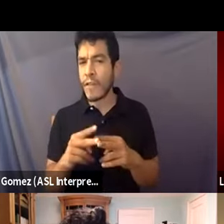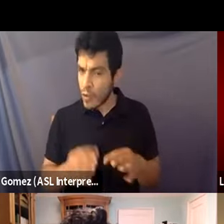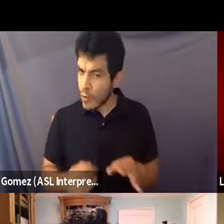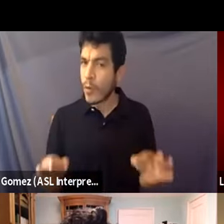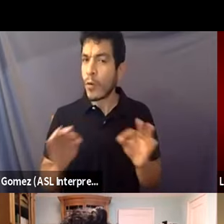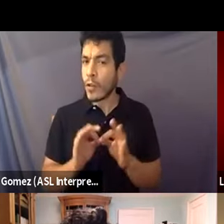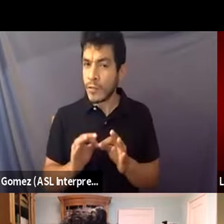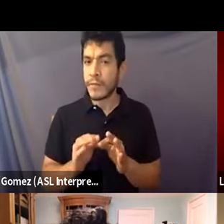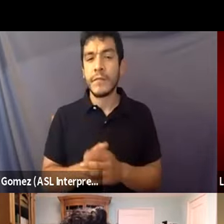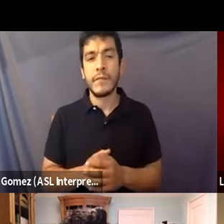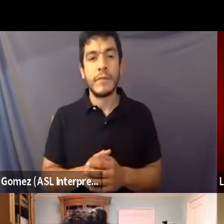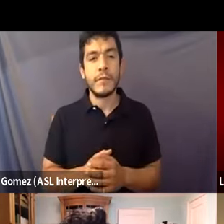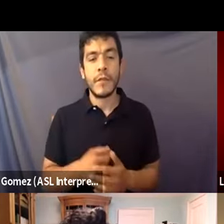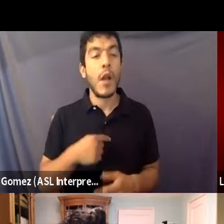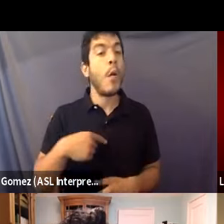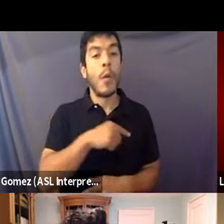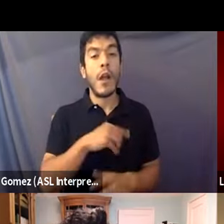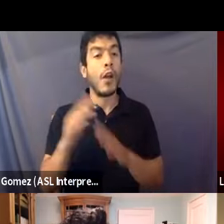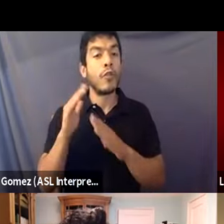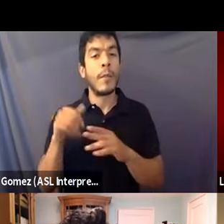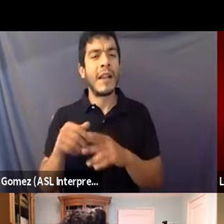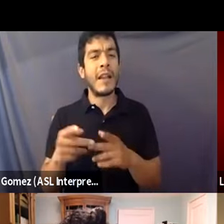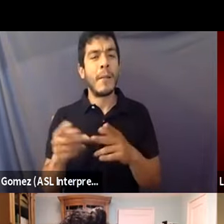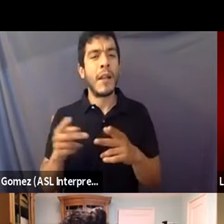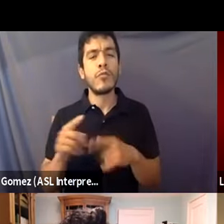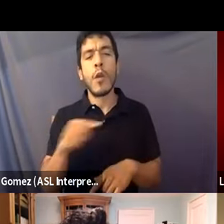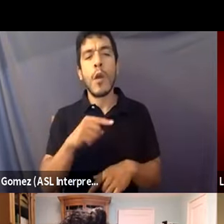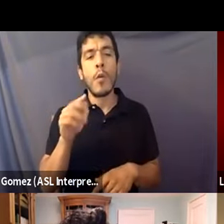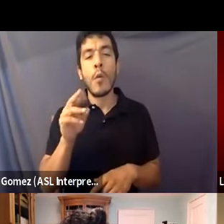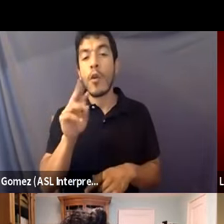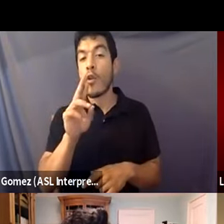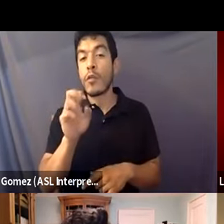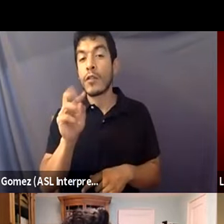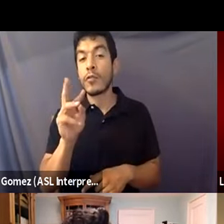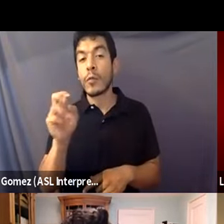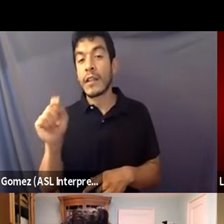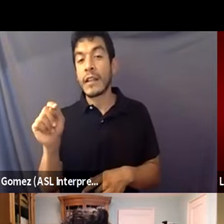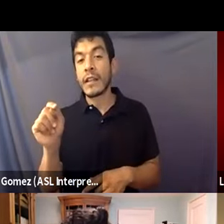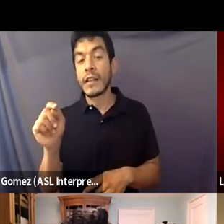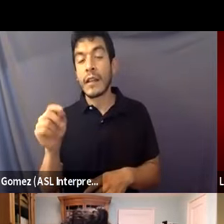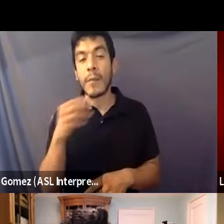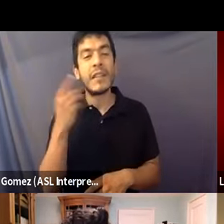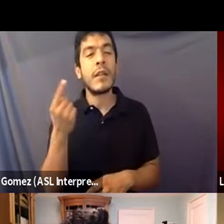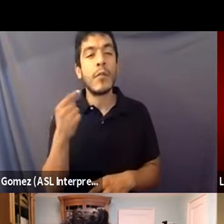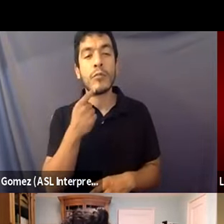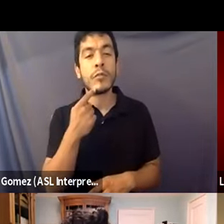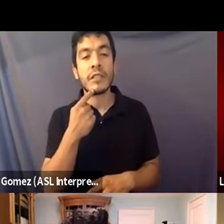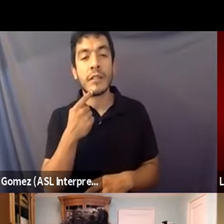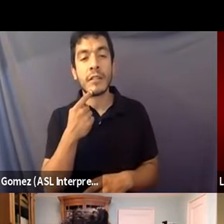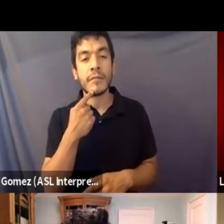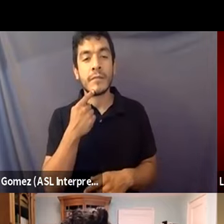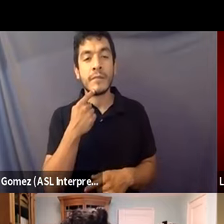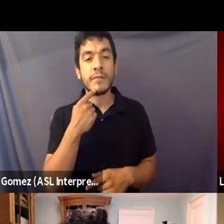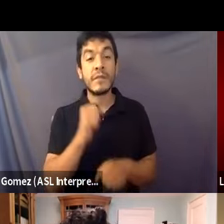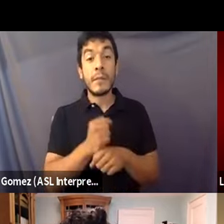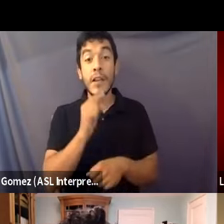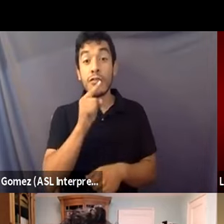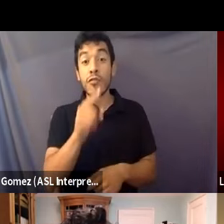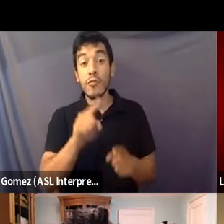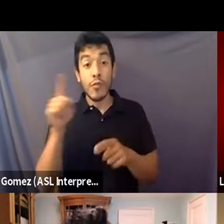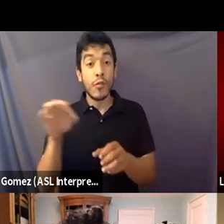You know, we used to be in this place where we would retweet and be like, you know, because somebody would say, you know, make sure you go vote